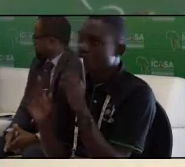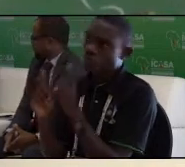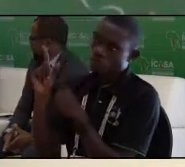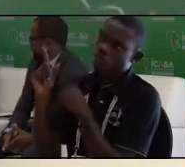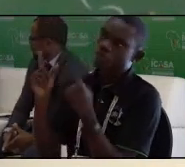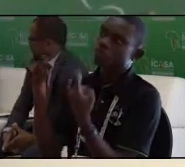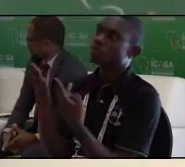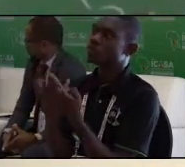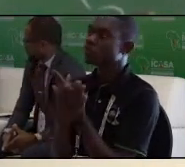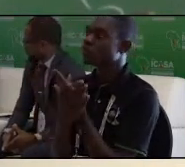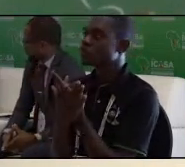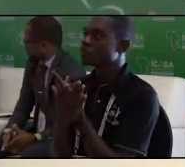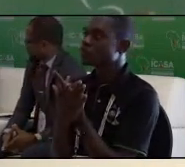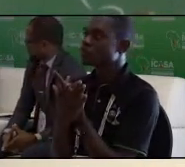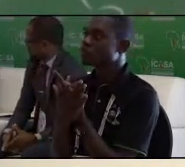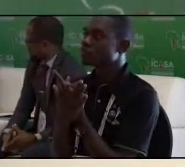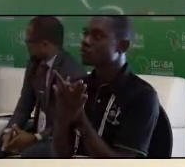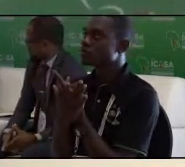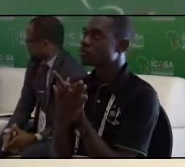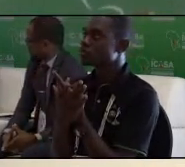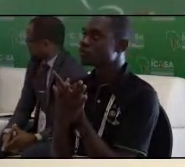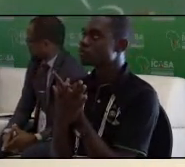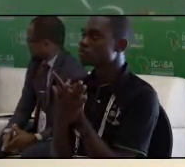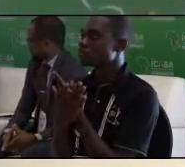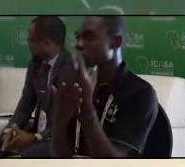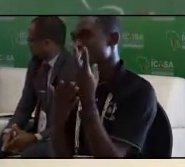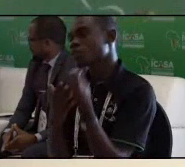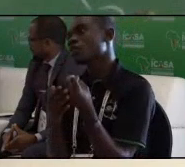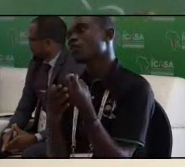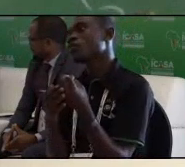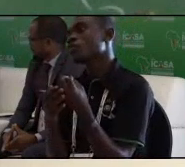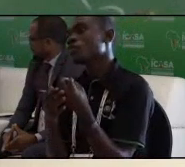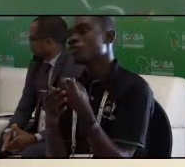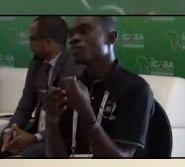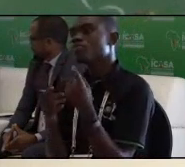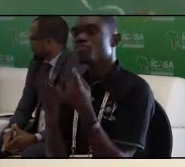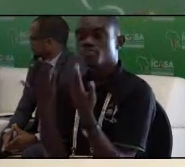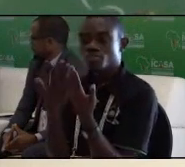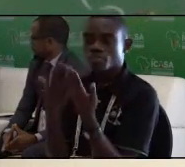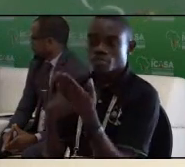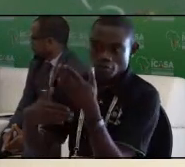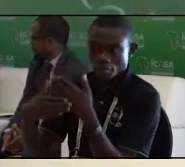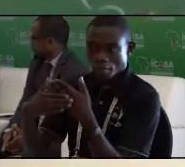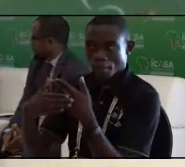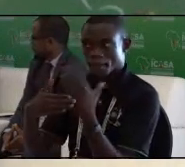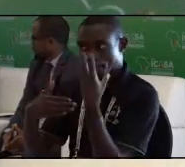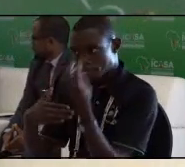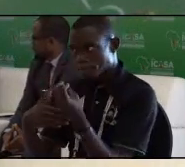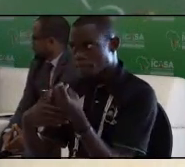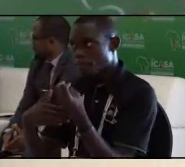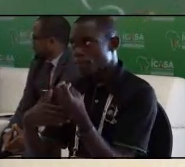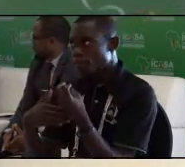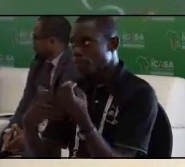and the Ministry of Health call line. And these are, they have a call line, and we promoted it Before they used to